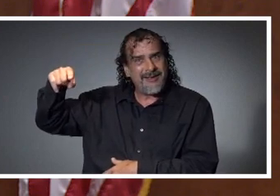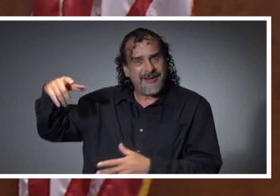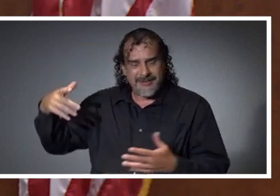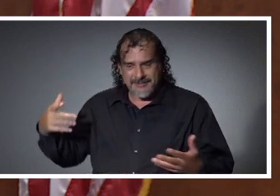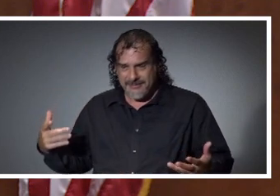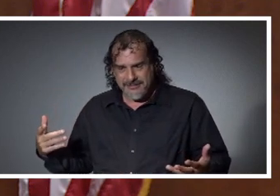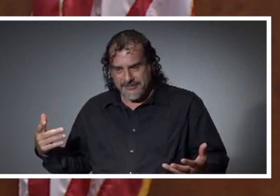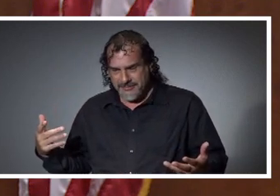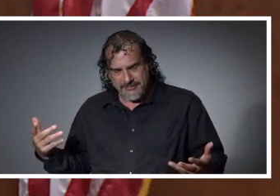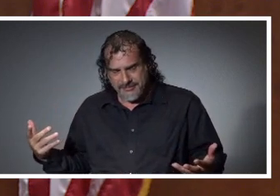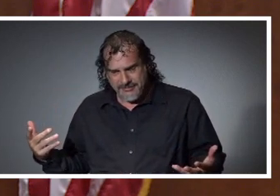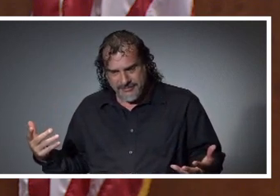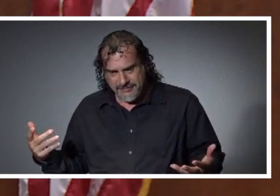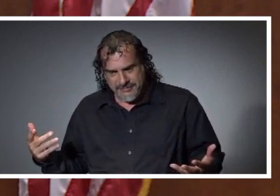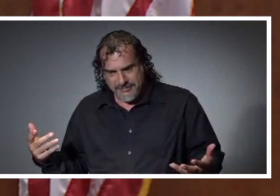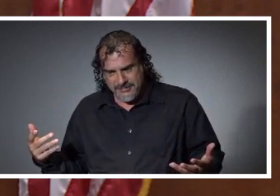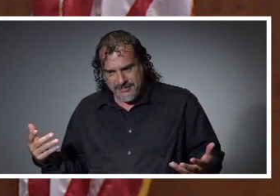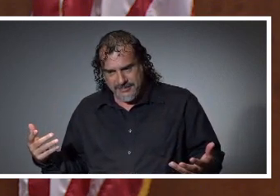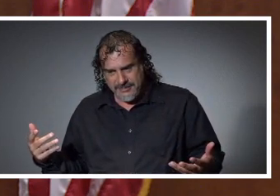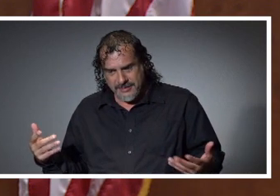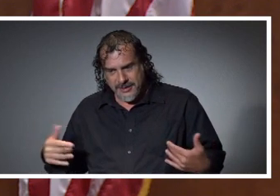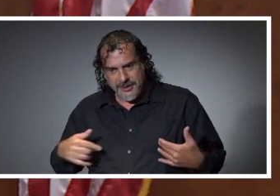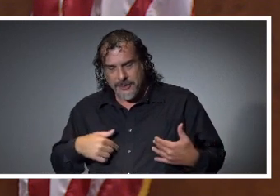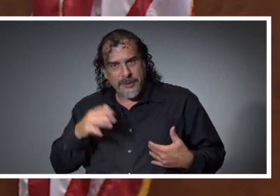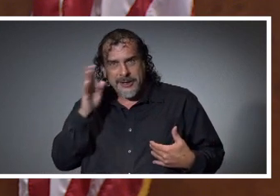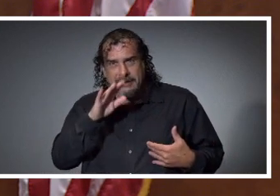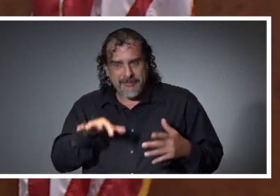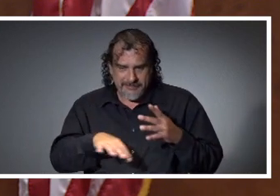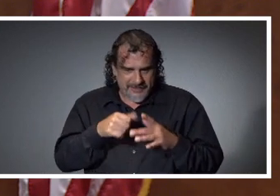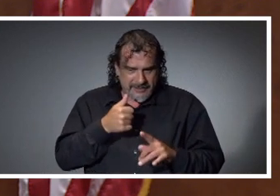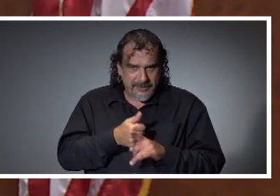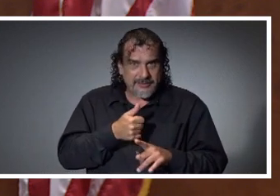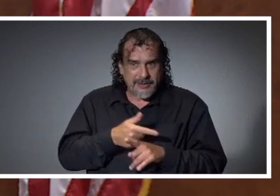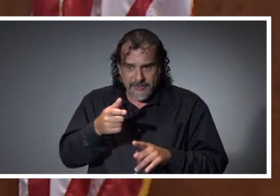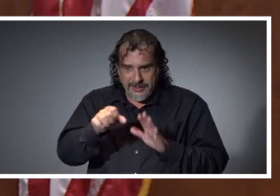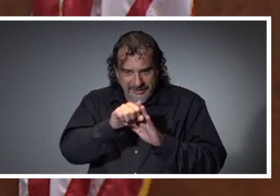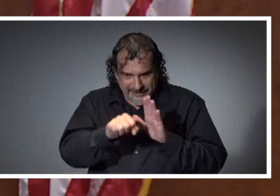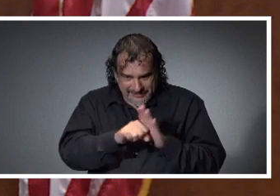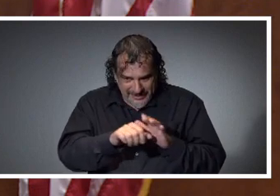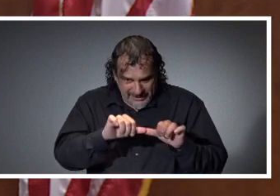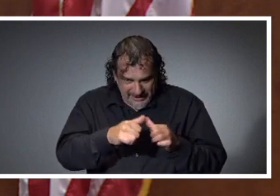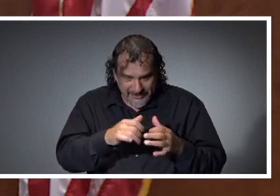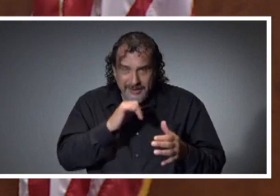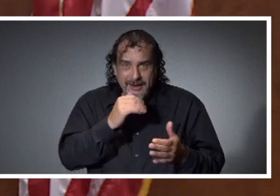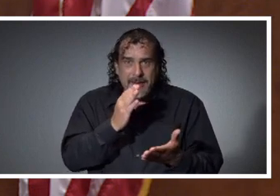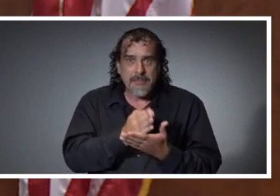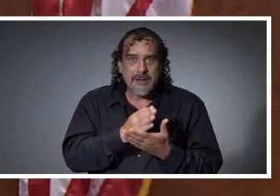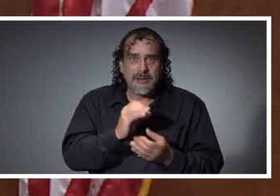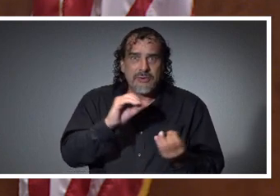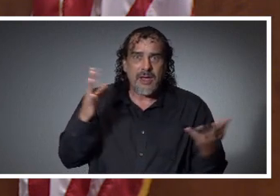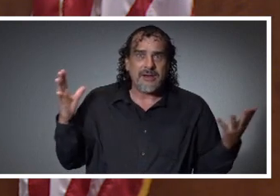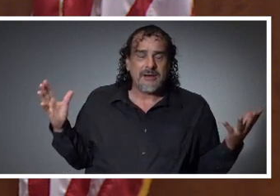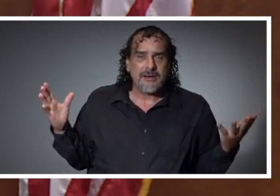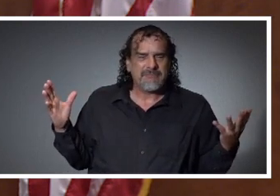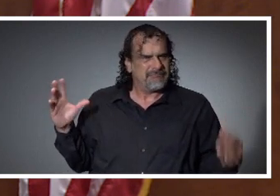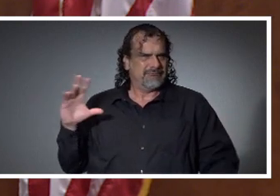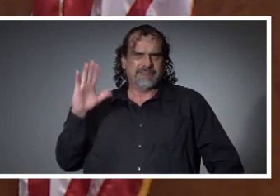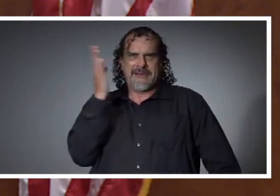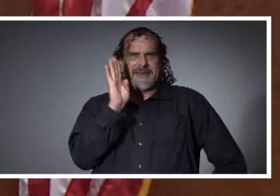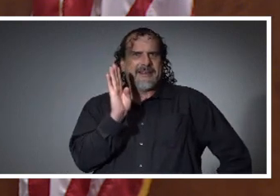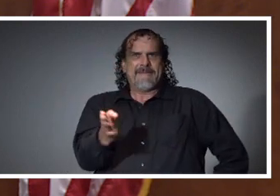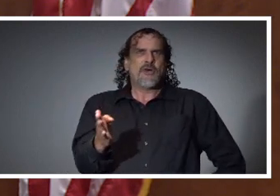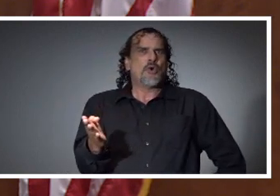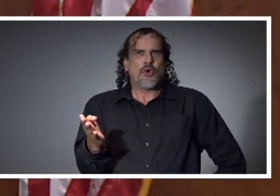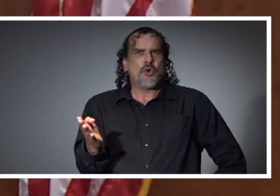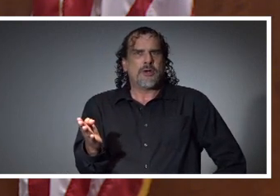we didn't find ourselves in mid to late August with a state agency that wasn't funded. I'll tell you, Dave,